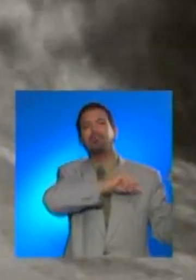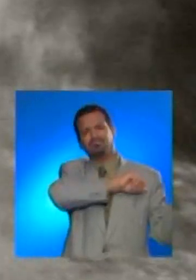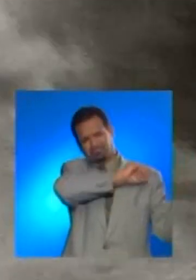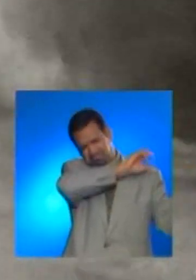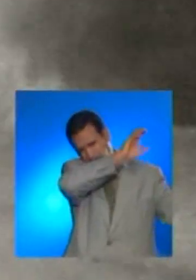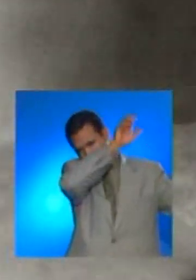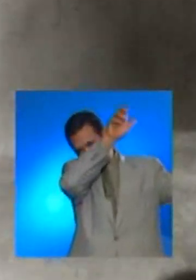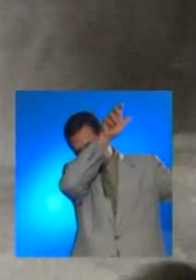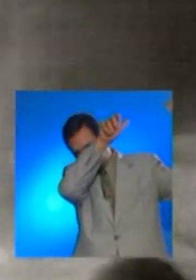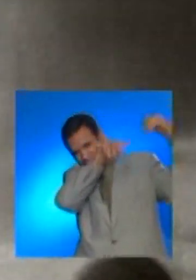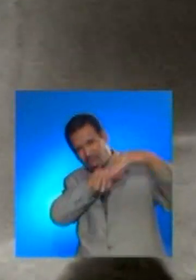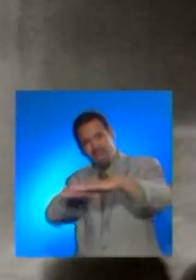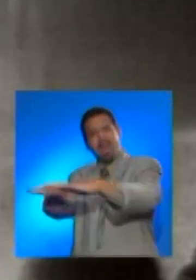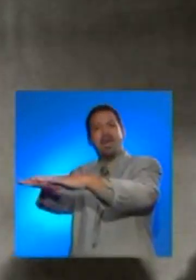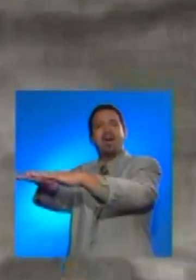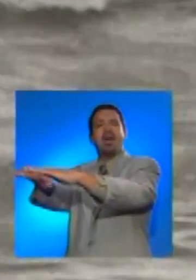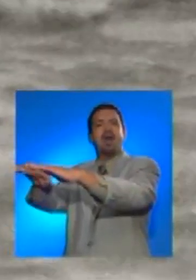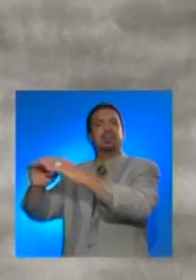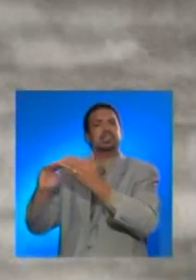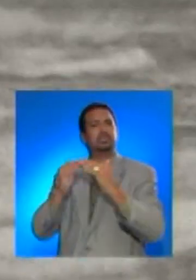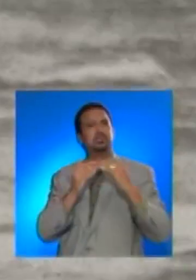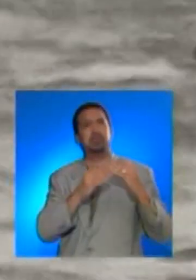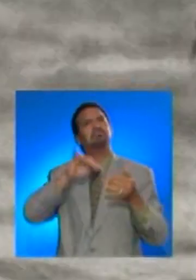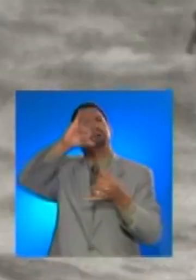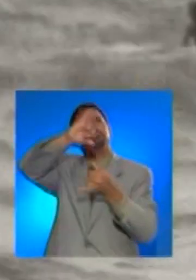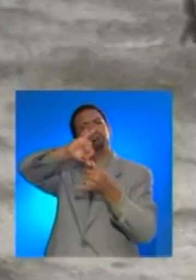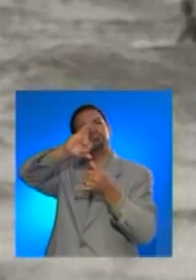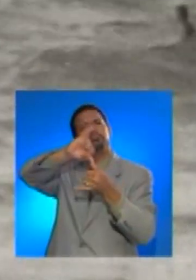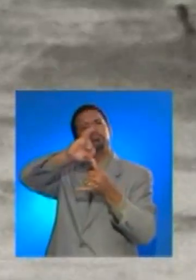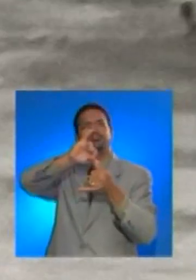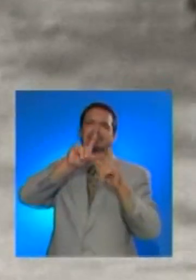hit, flooding part of the city.